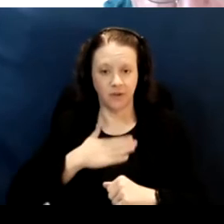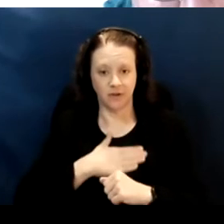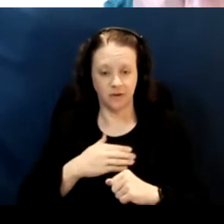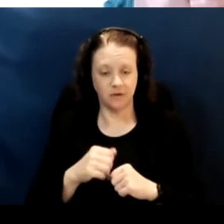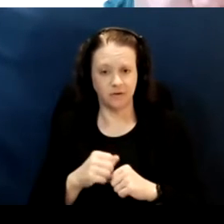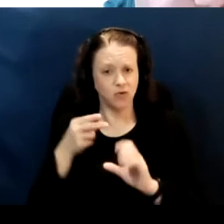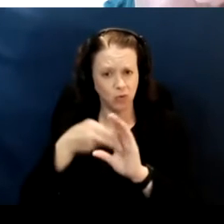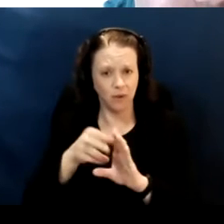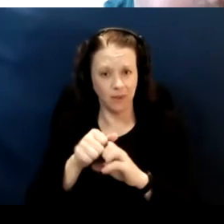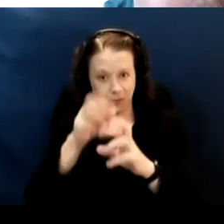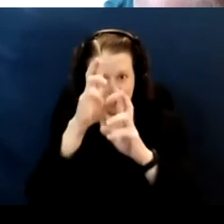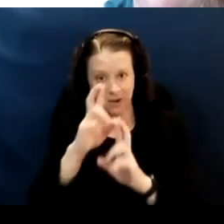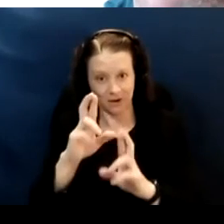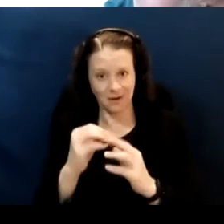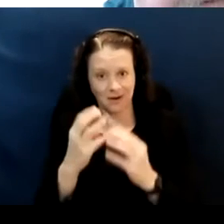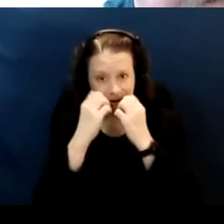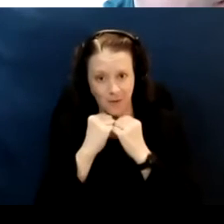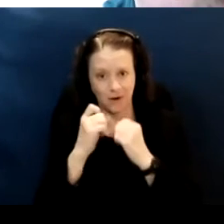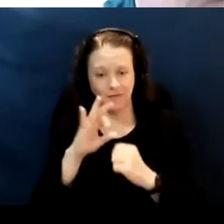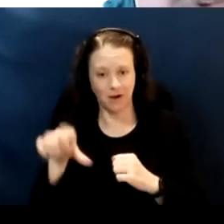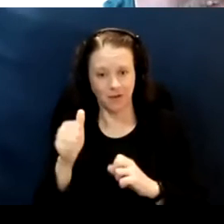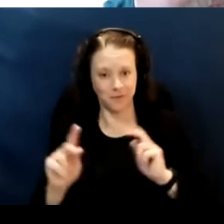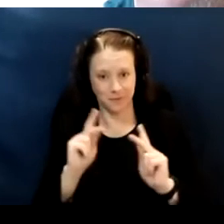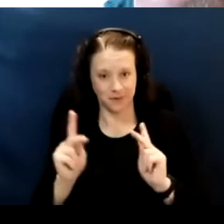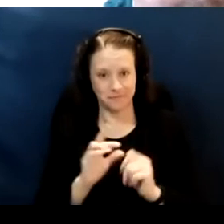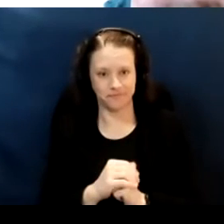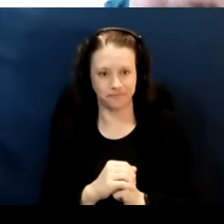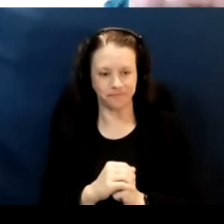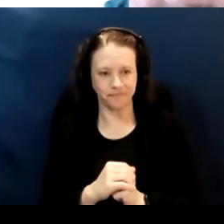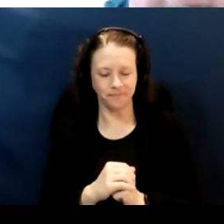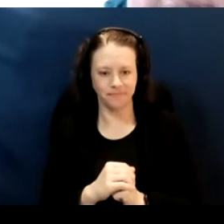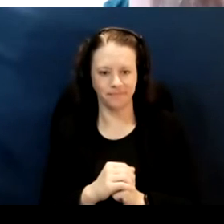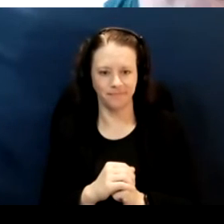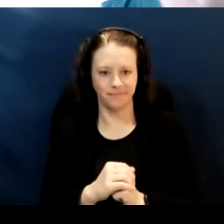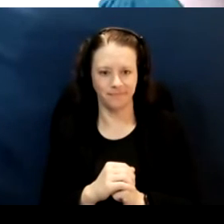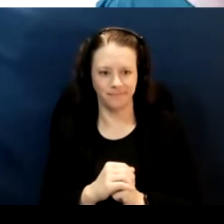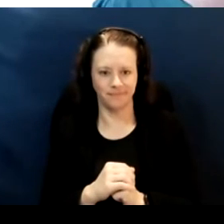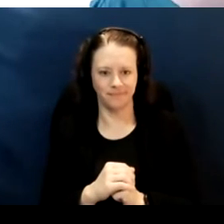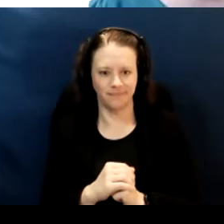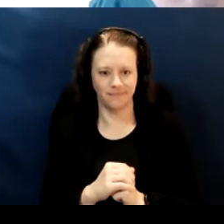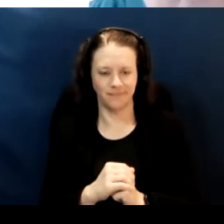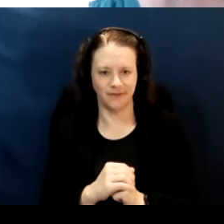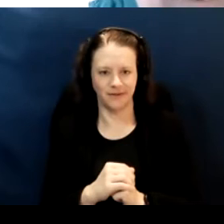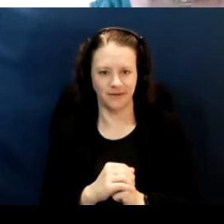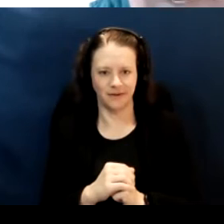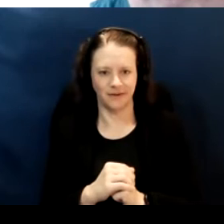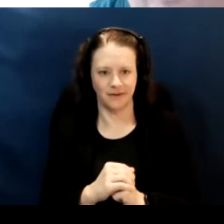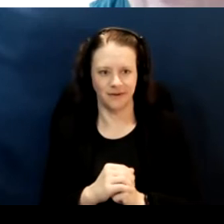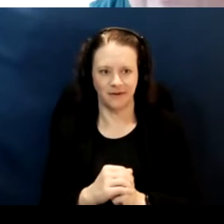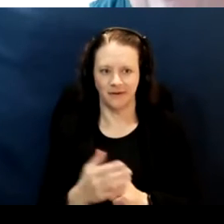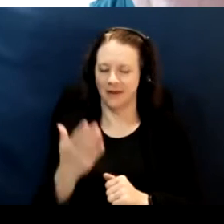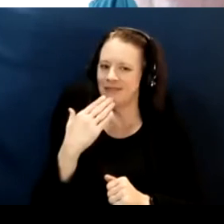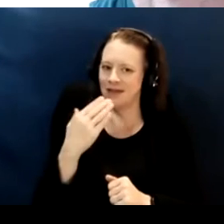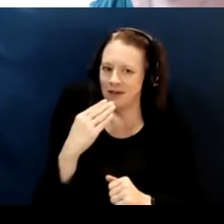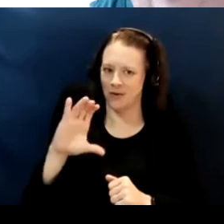and caring of others. thank you,